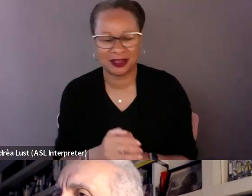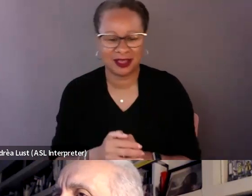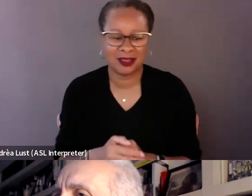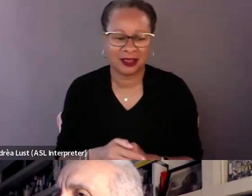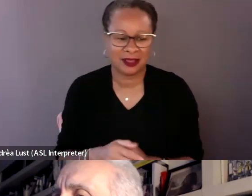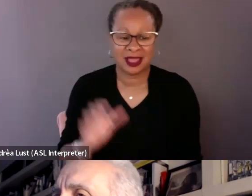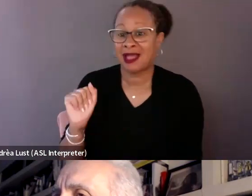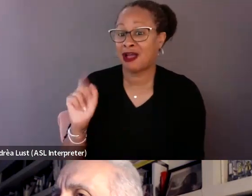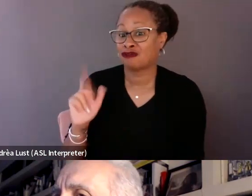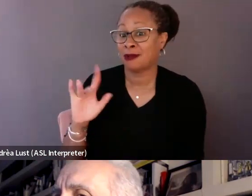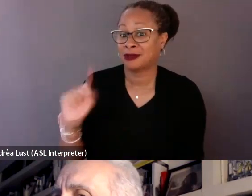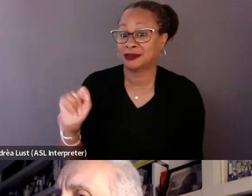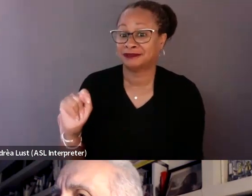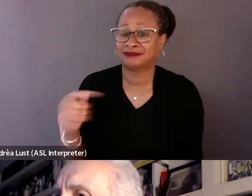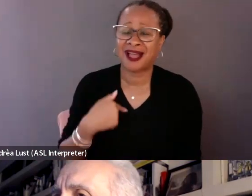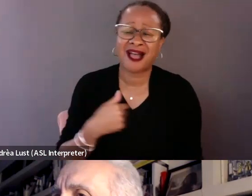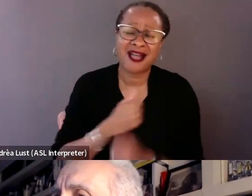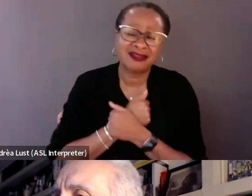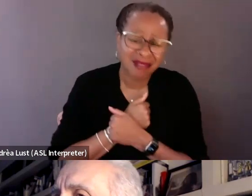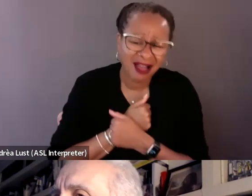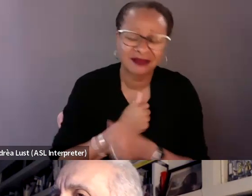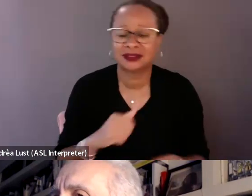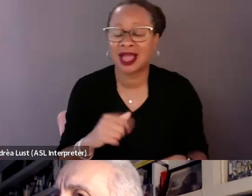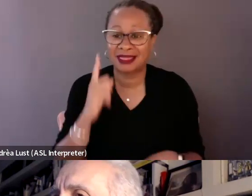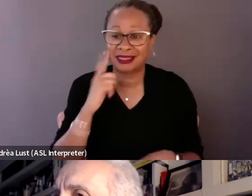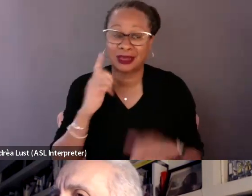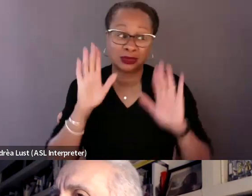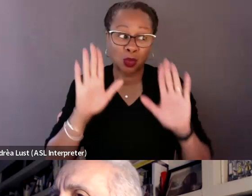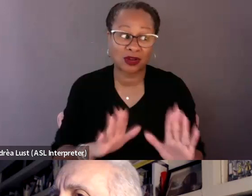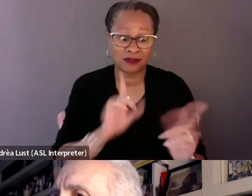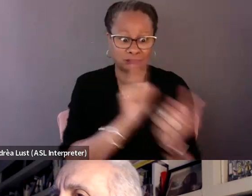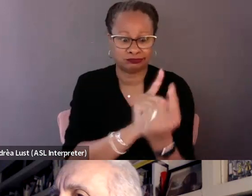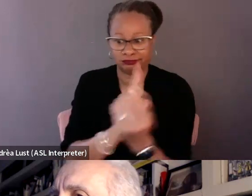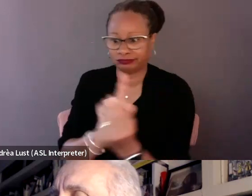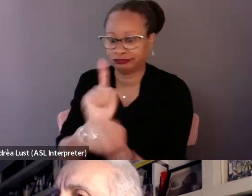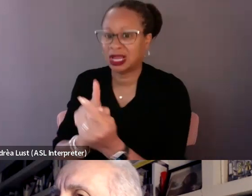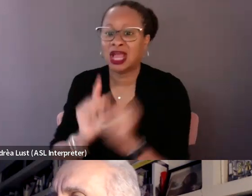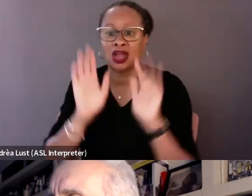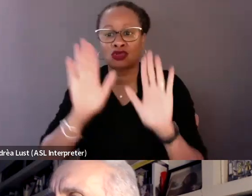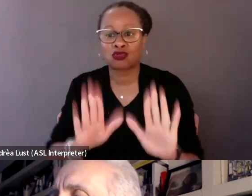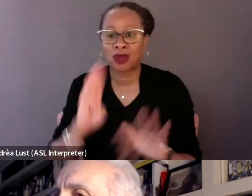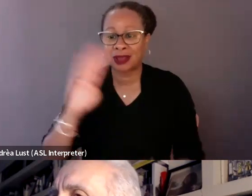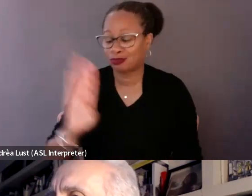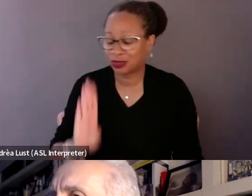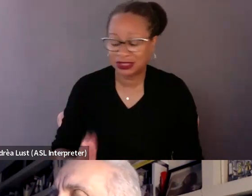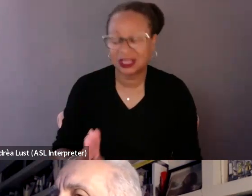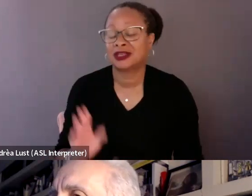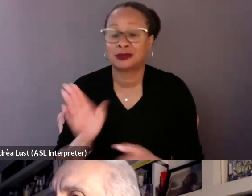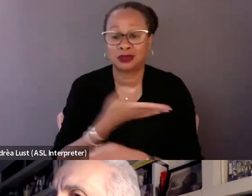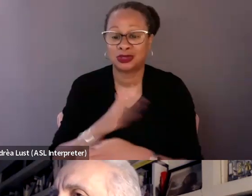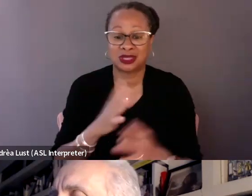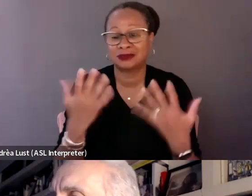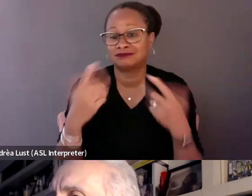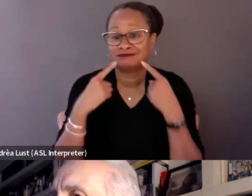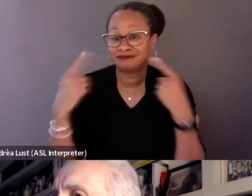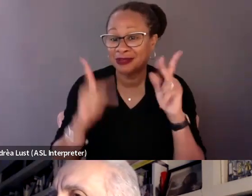that. It must have been great to talk to all those great Brazilian music legends. I mean, I love Bossa Nova too, so it's exciting to see